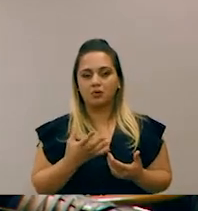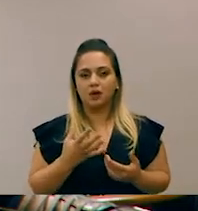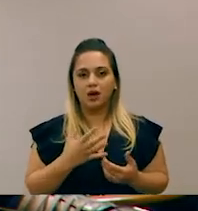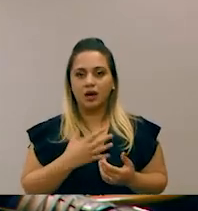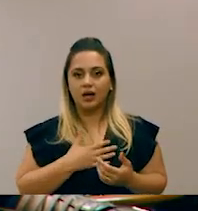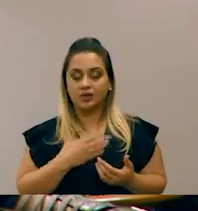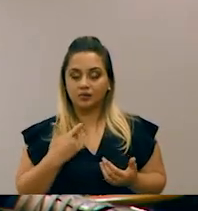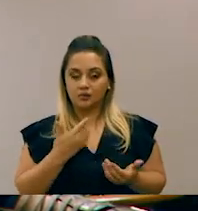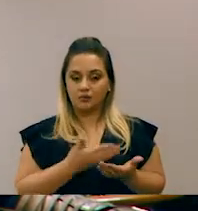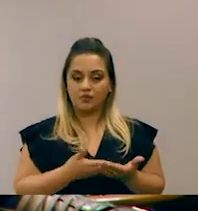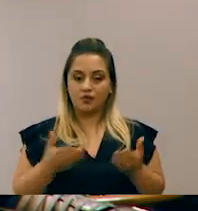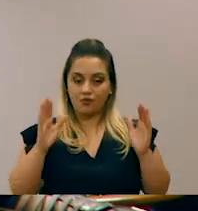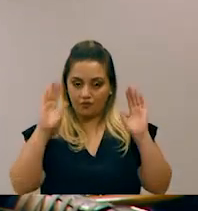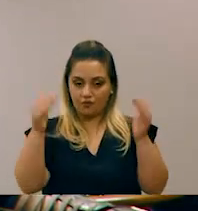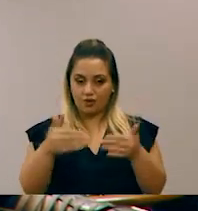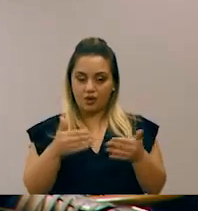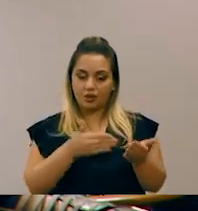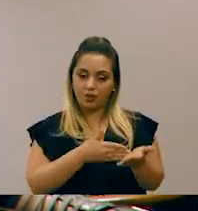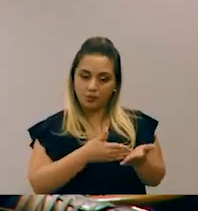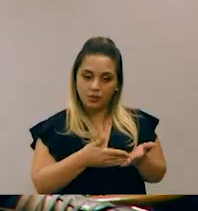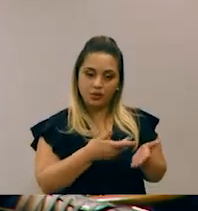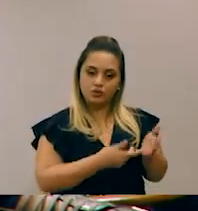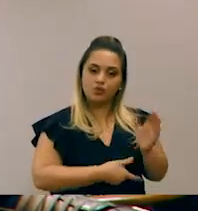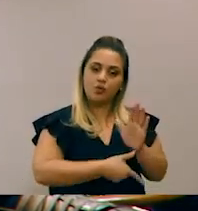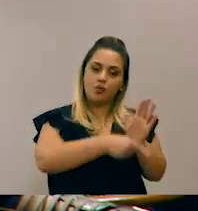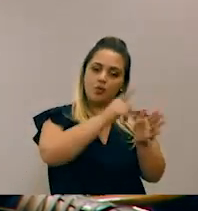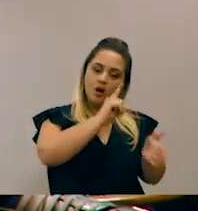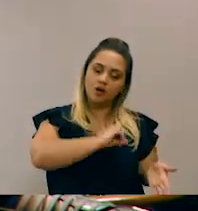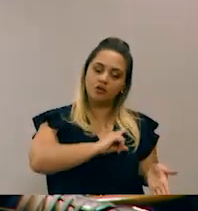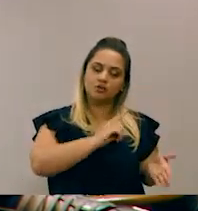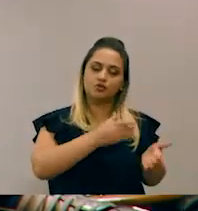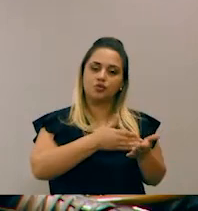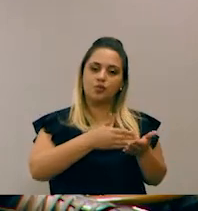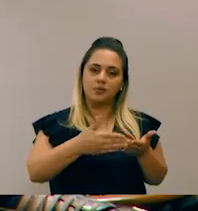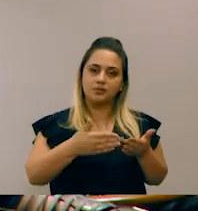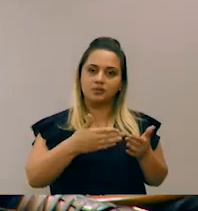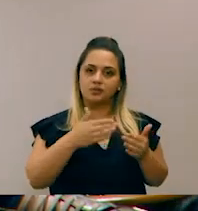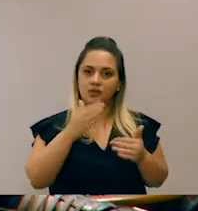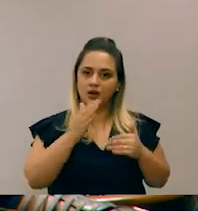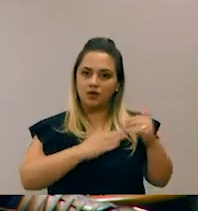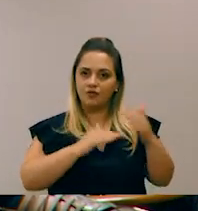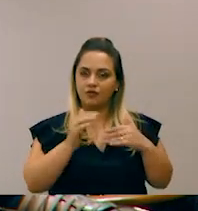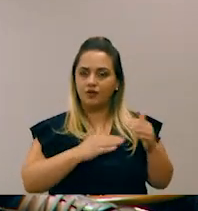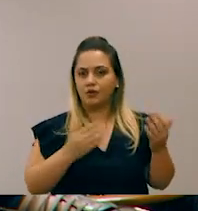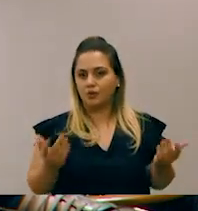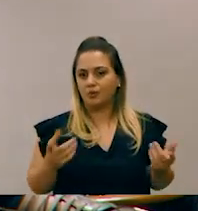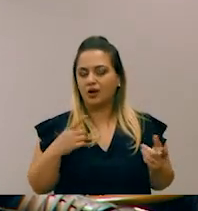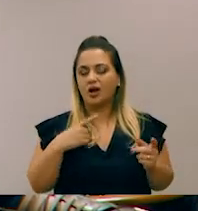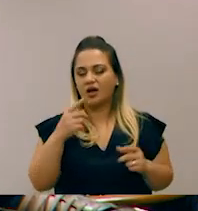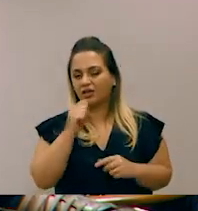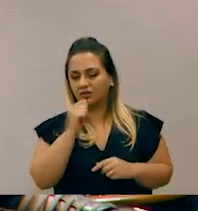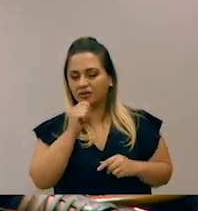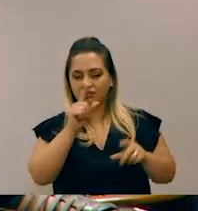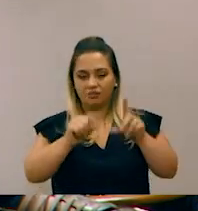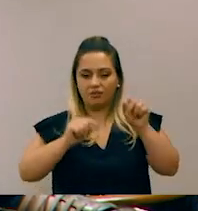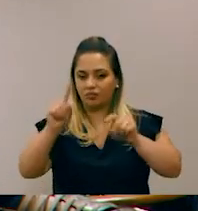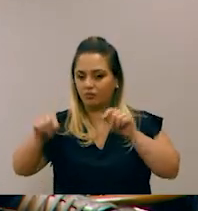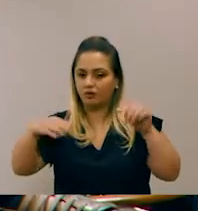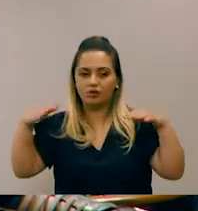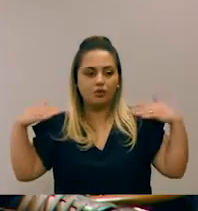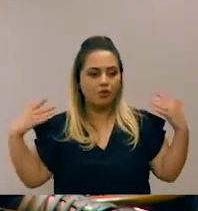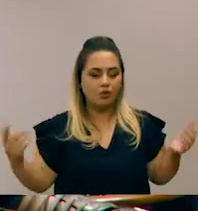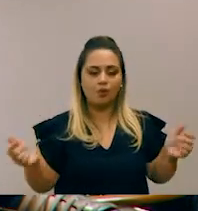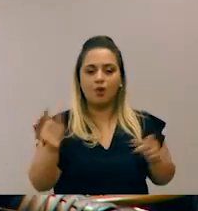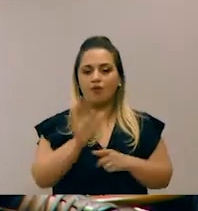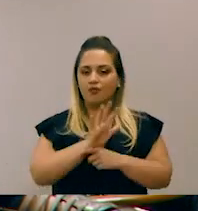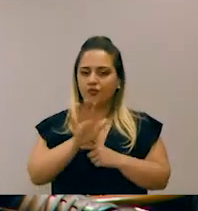In my case, I focused on the beginning of this production chain, before the movie is being produced, when